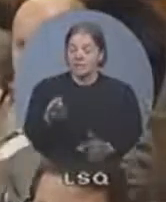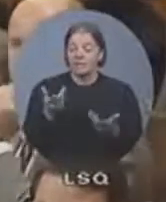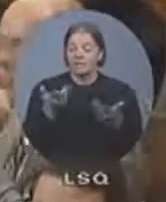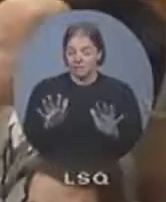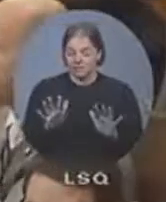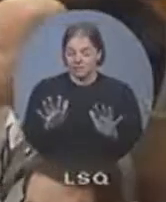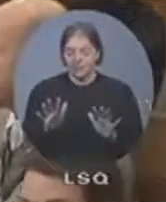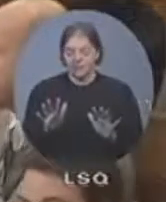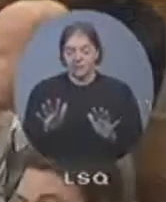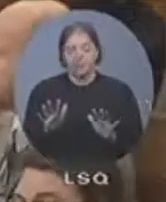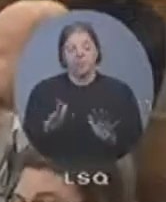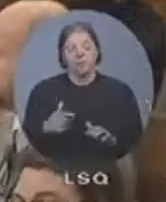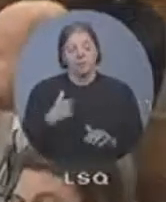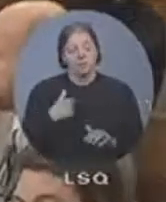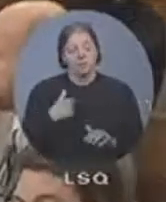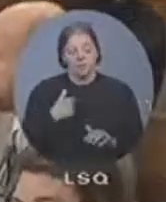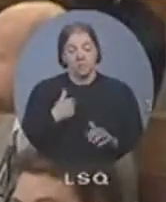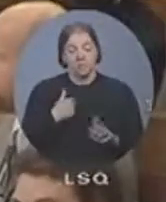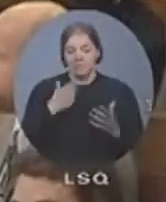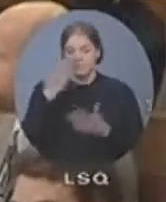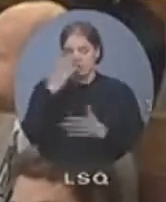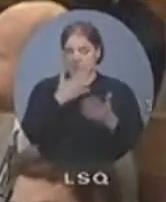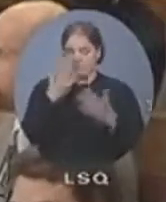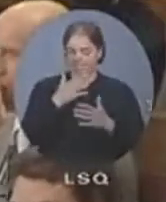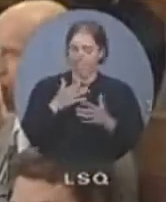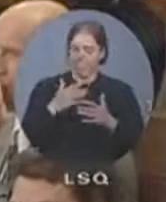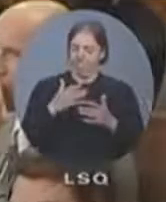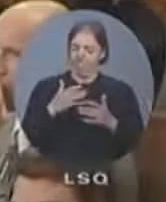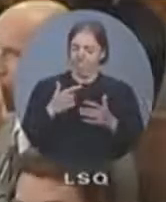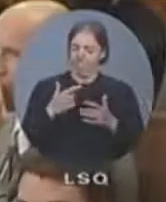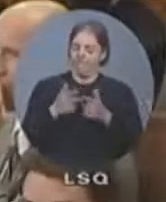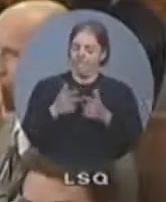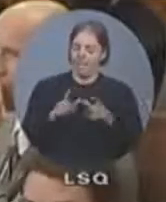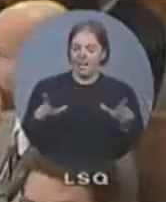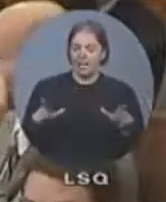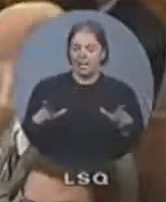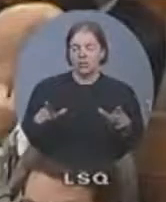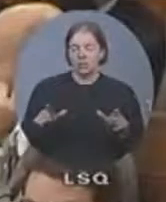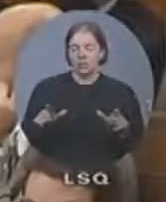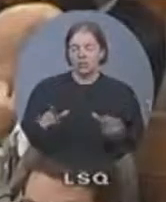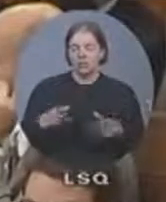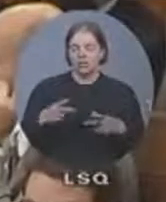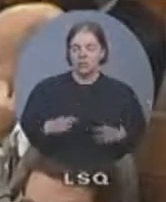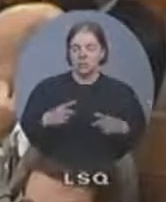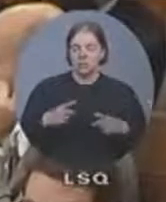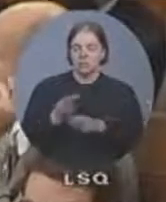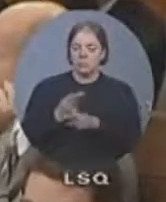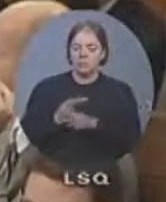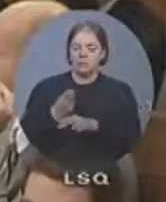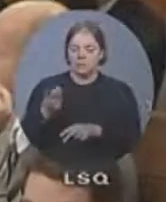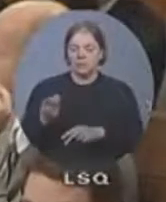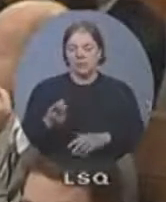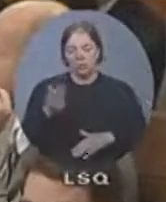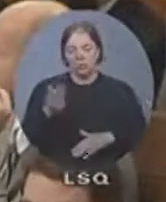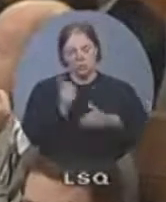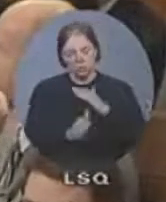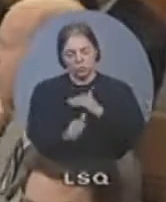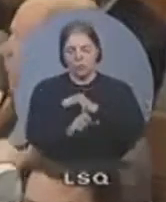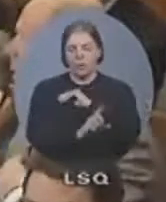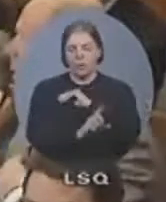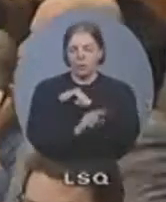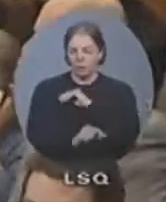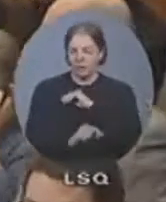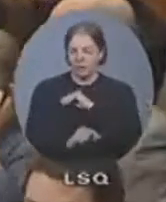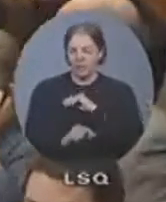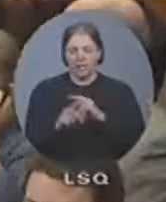by the member opposite and utilizing the term subservient. The people who work for us on the Hill work very hard, and indeed in this